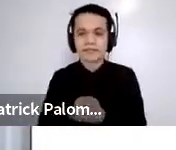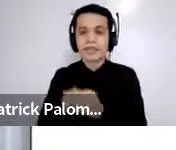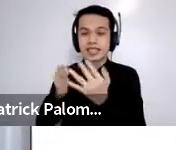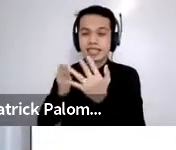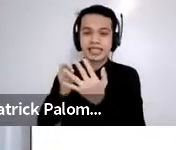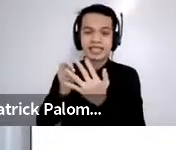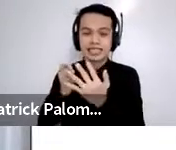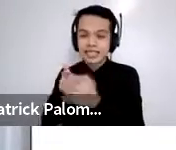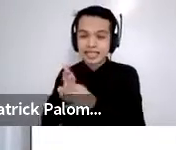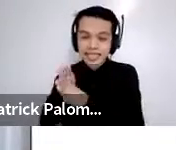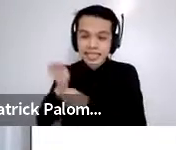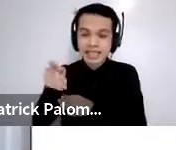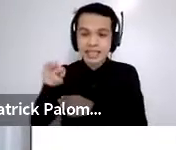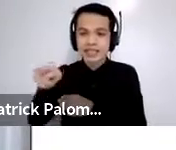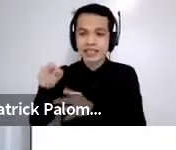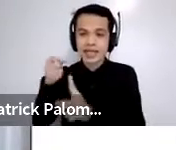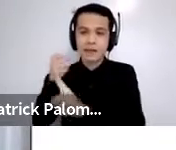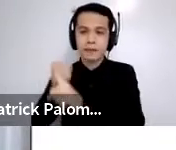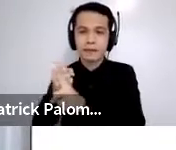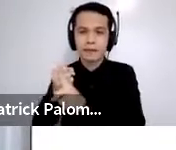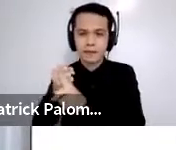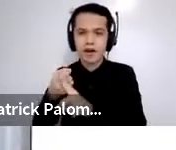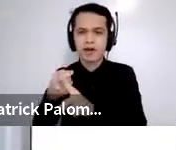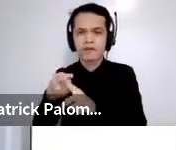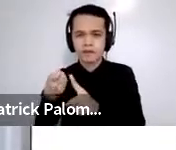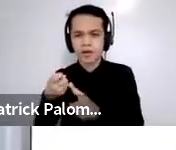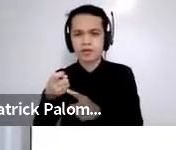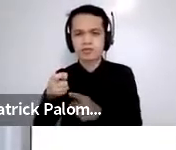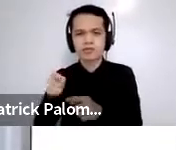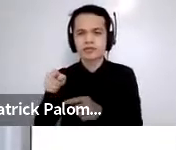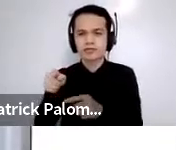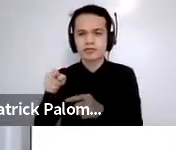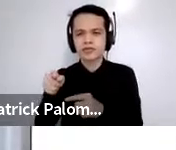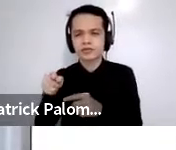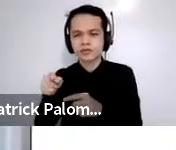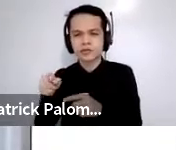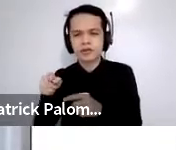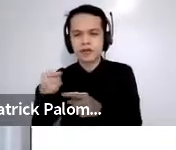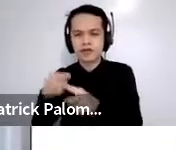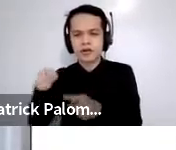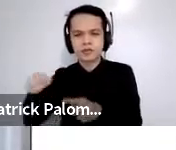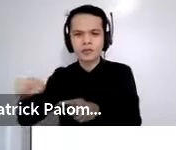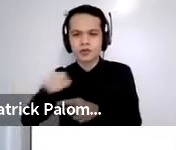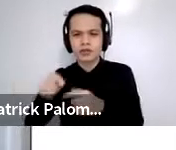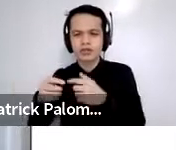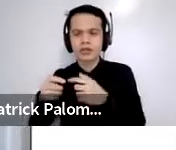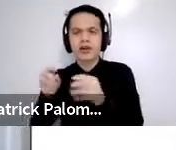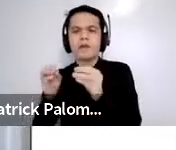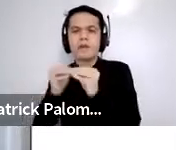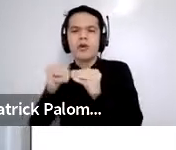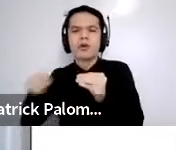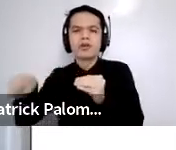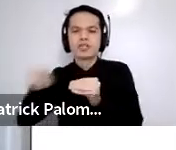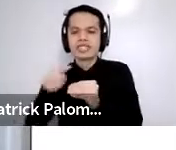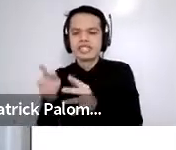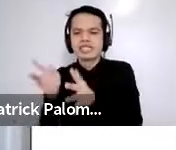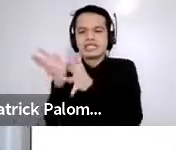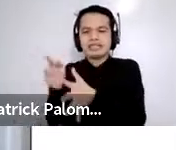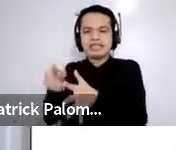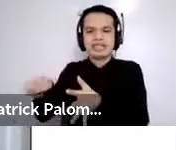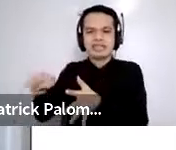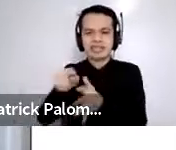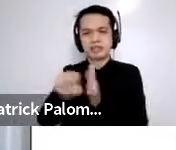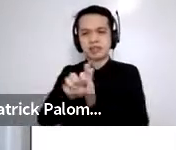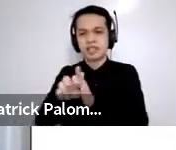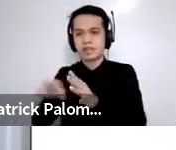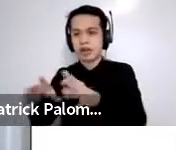impact of climate change range from higher mortality rate during and after disasters, being more likely to be left behind during evacuation, being less able